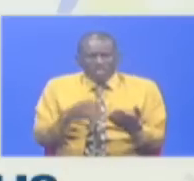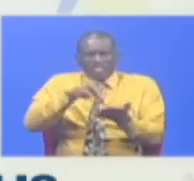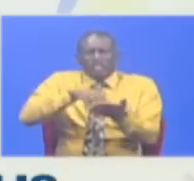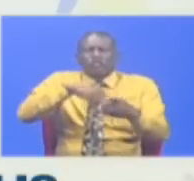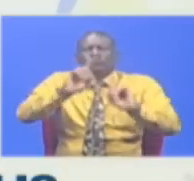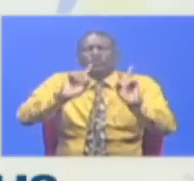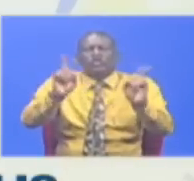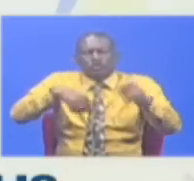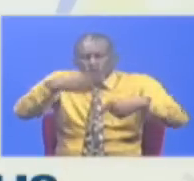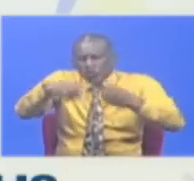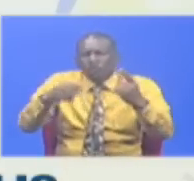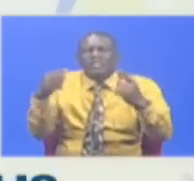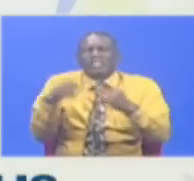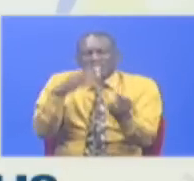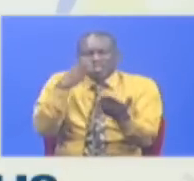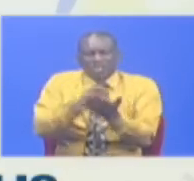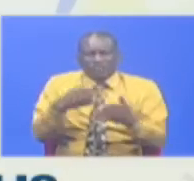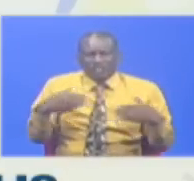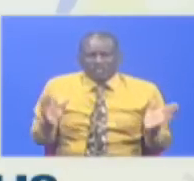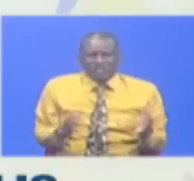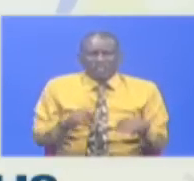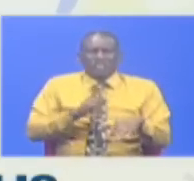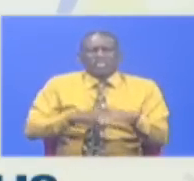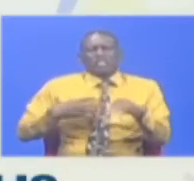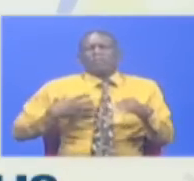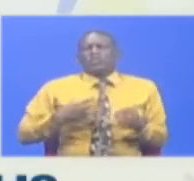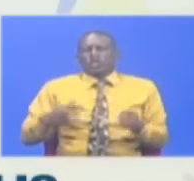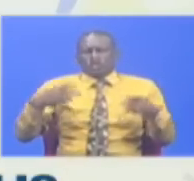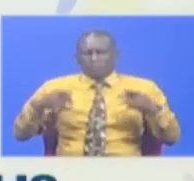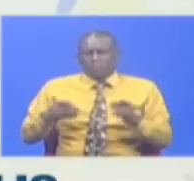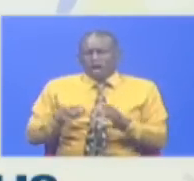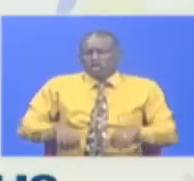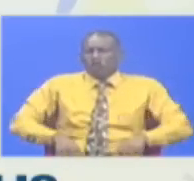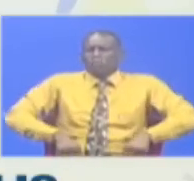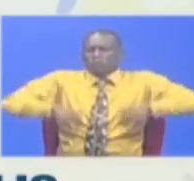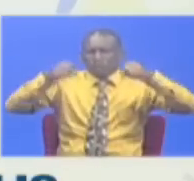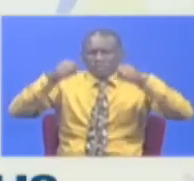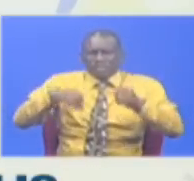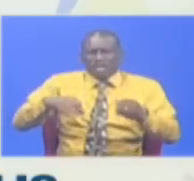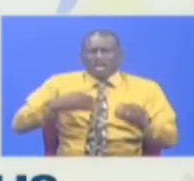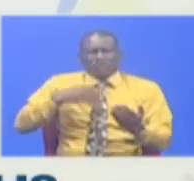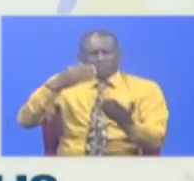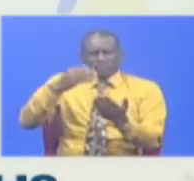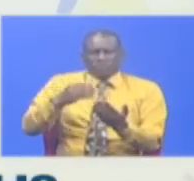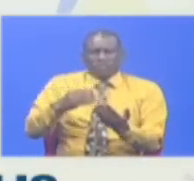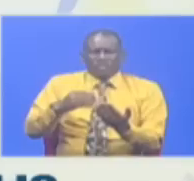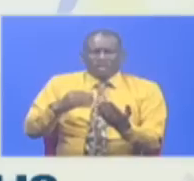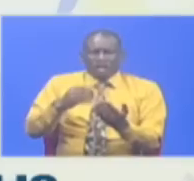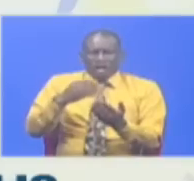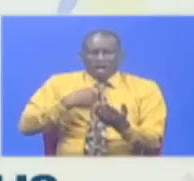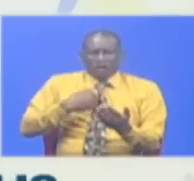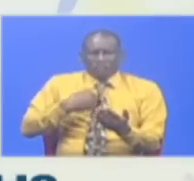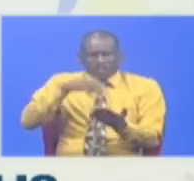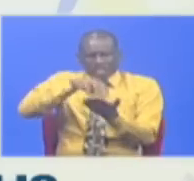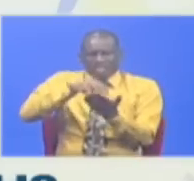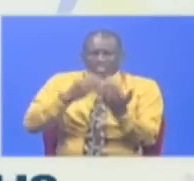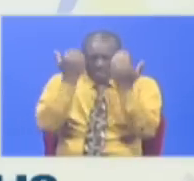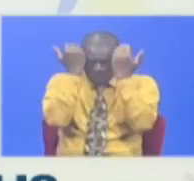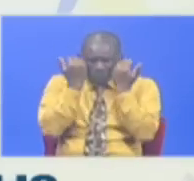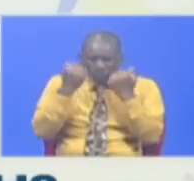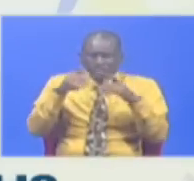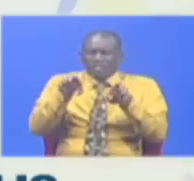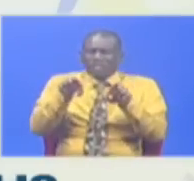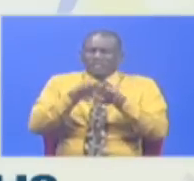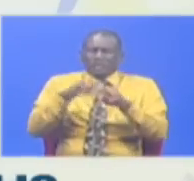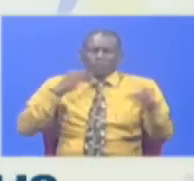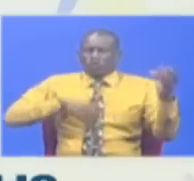is concerned, there are some unscrupulous lawyers who would like to be clients